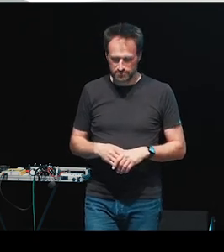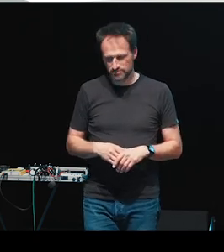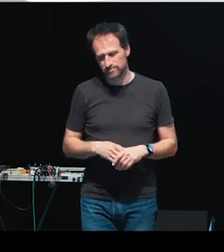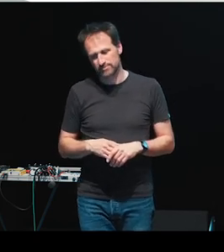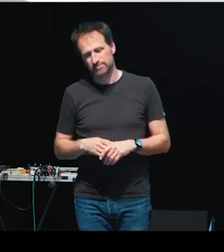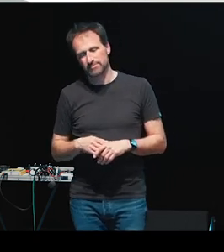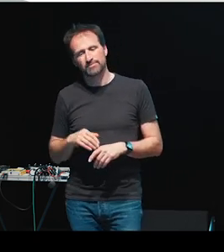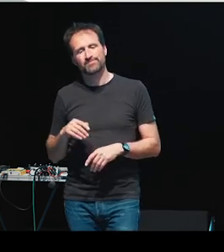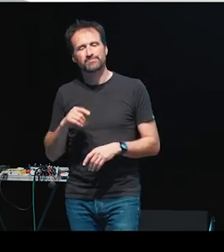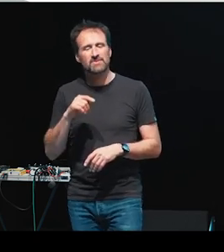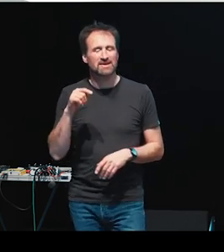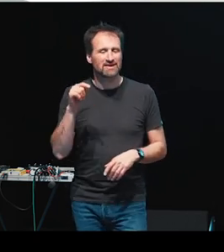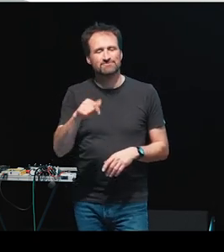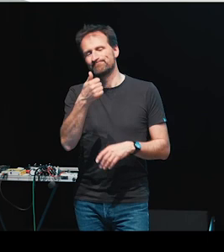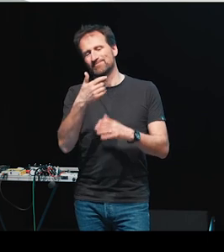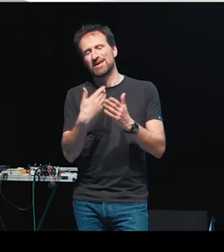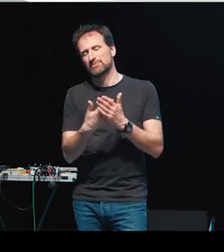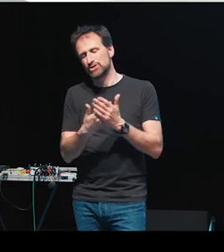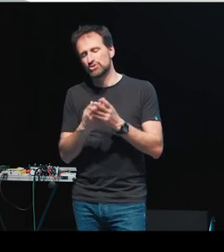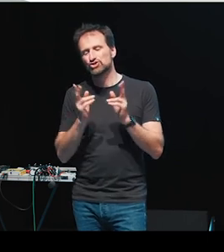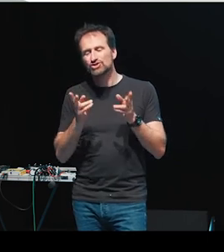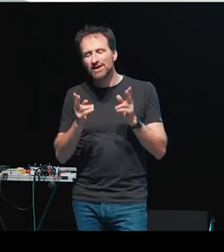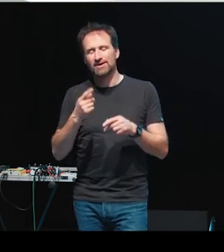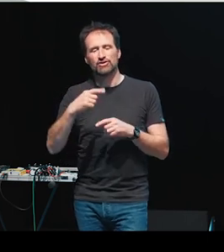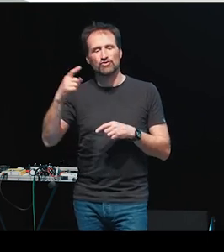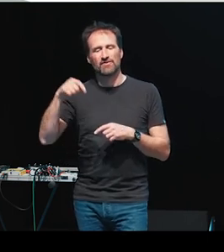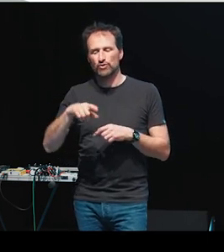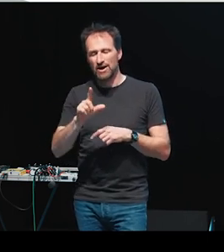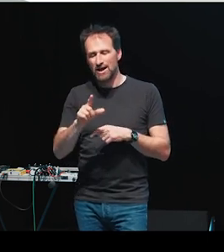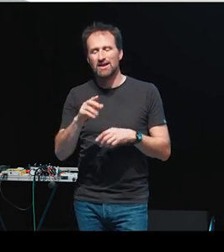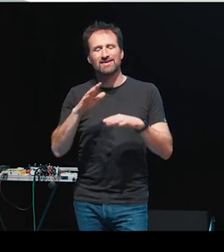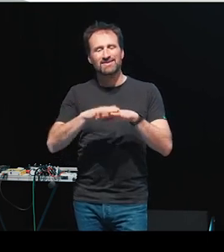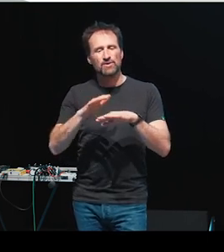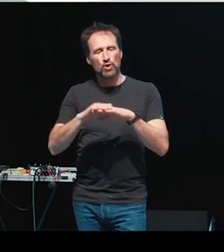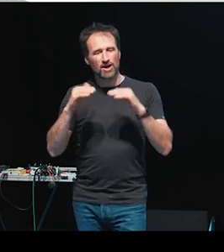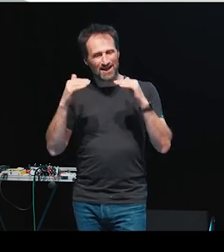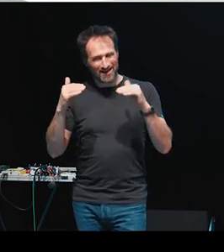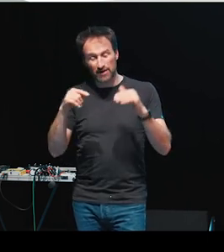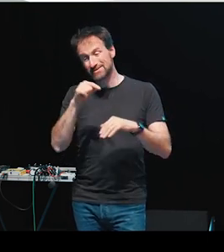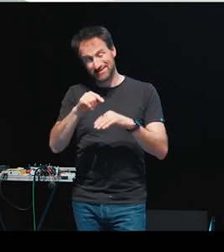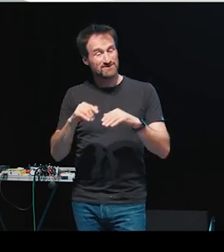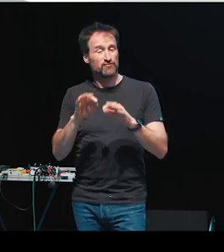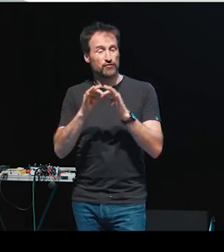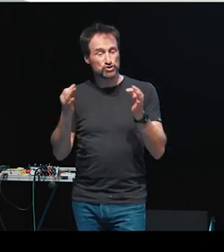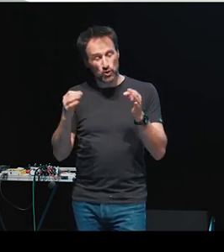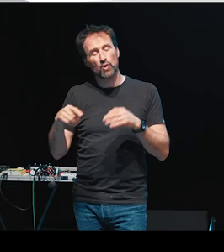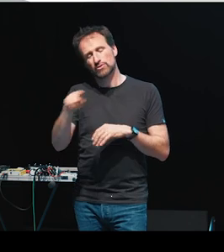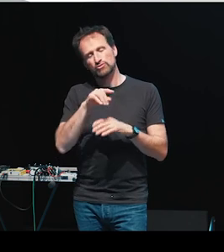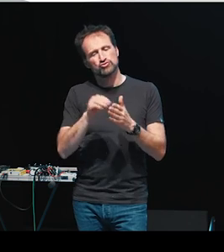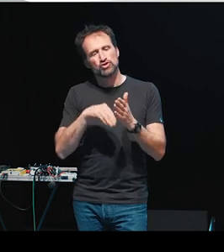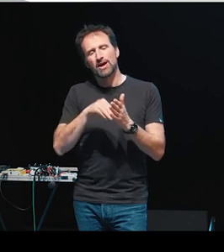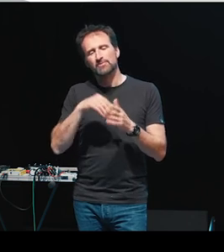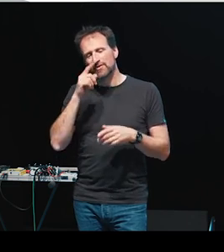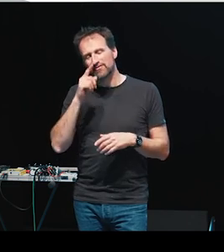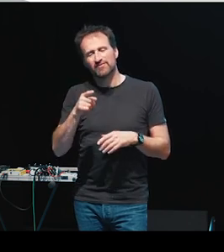Now, here's an example of a standard GraphQL network layer. A network layer being a function that you write that has the logic of how to communicate